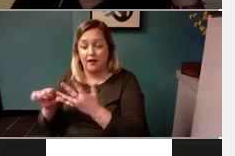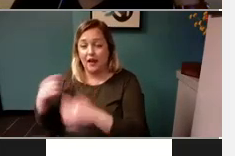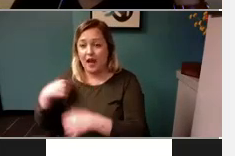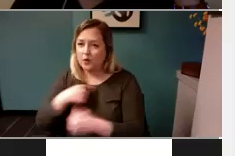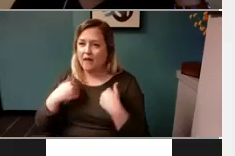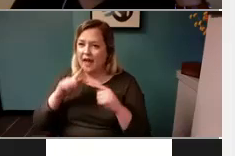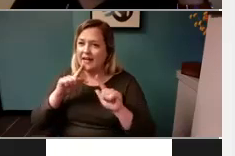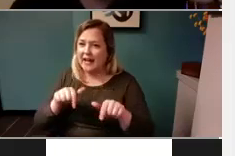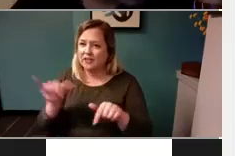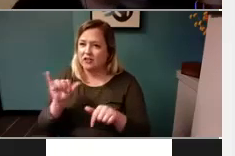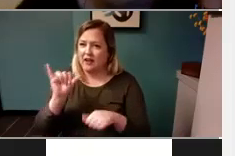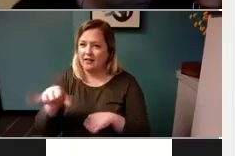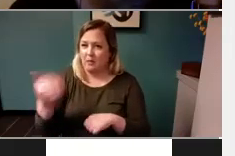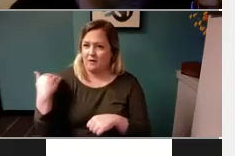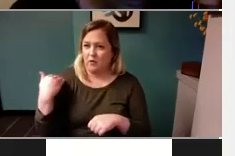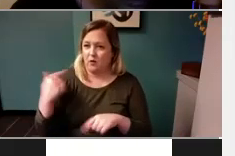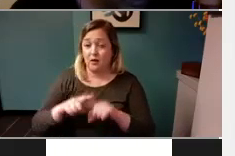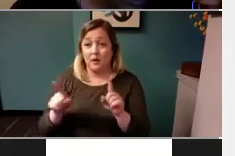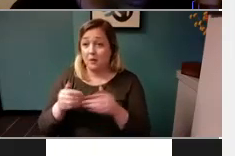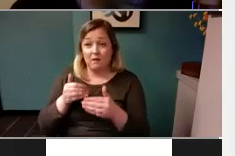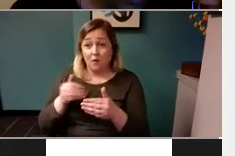we move to that, okay.